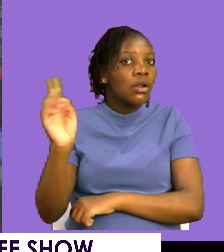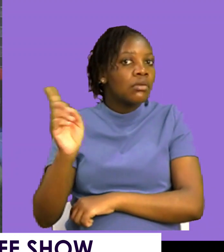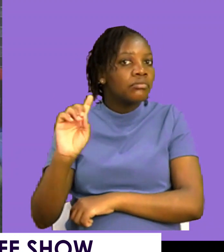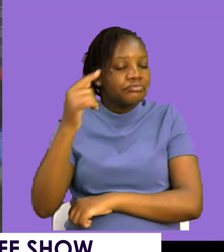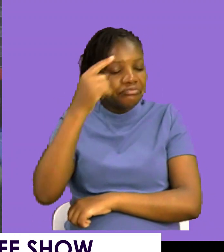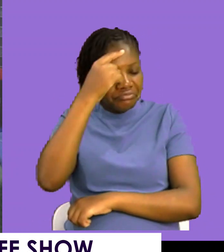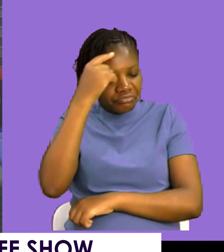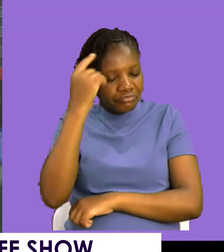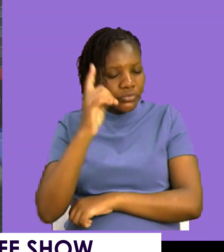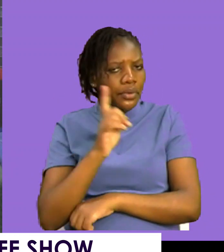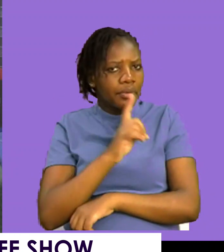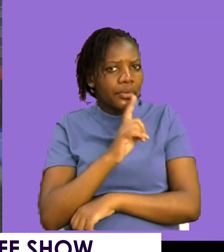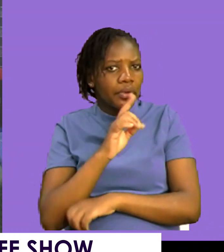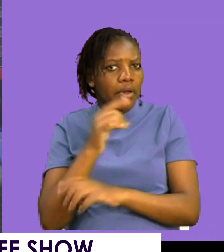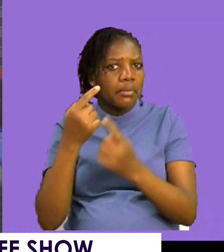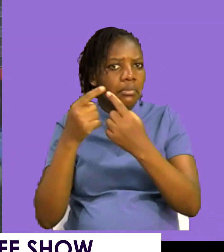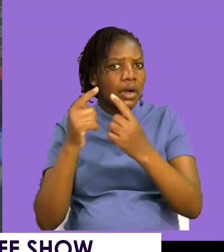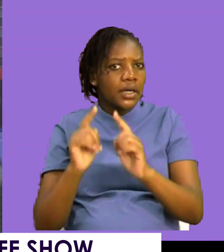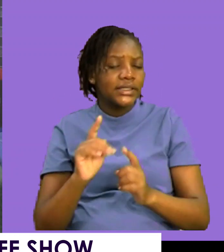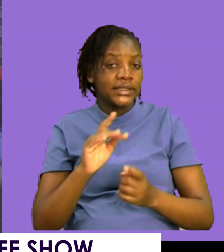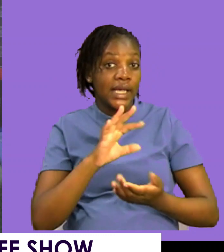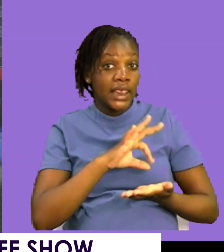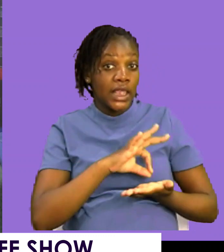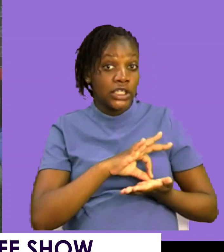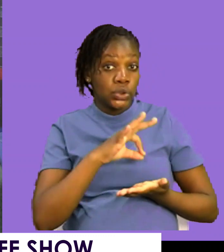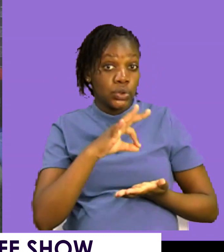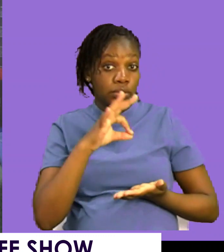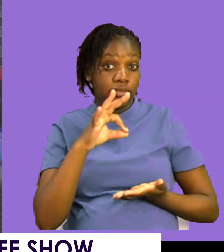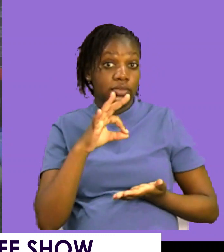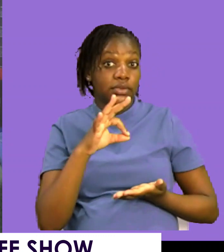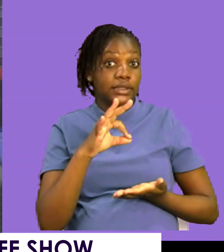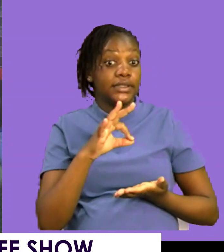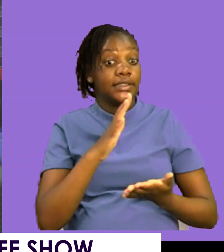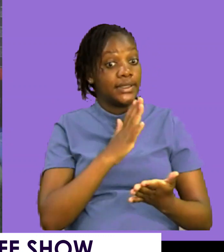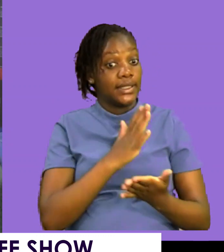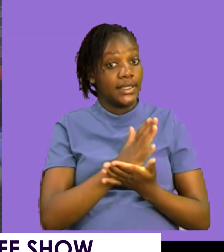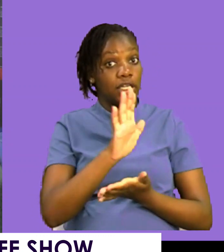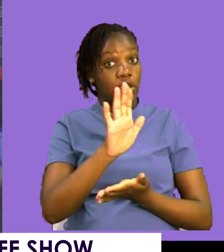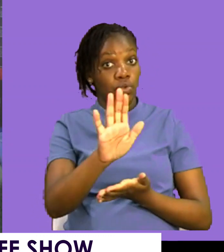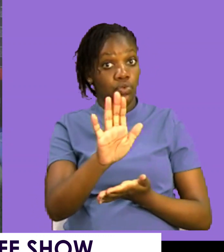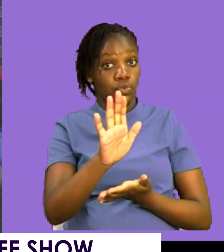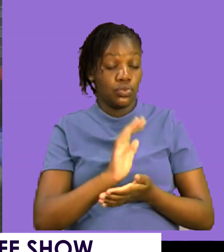the soul. Yet the soul is the real you. The spirit is the real you.